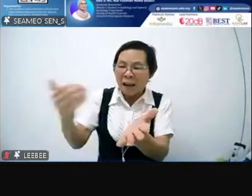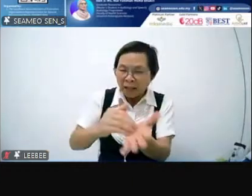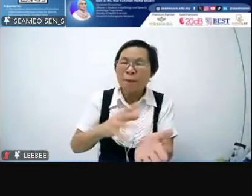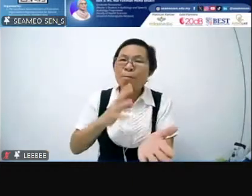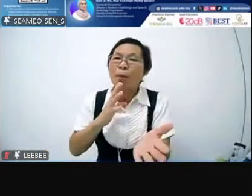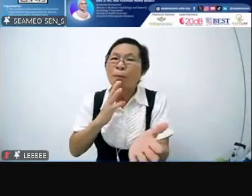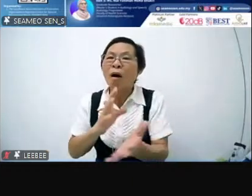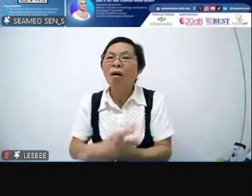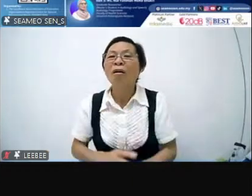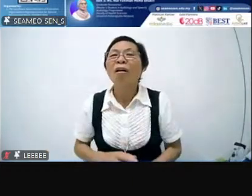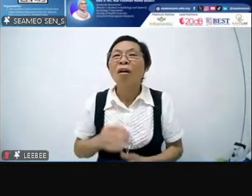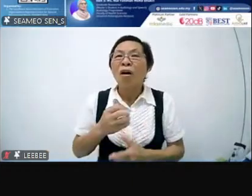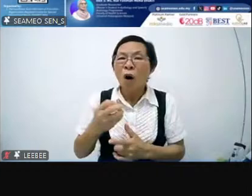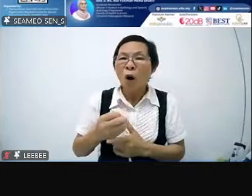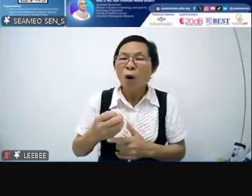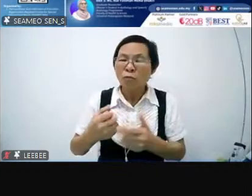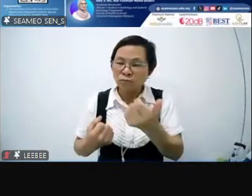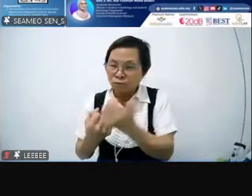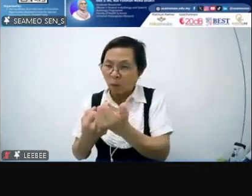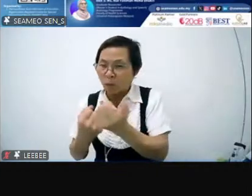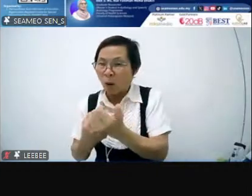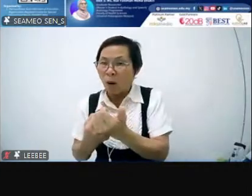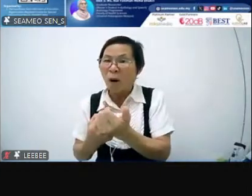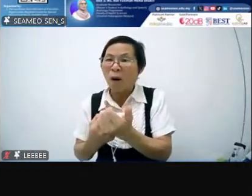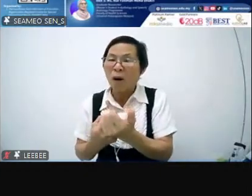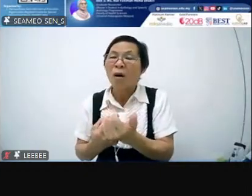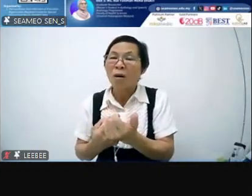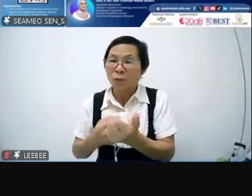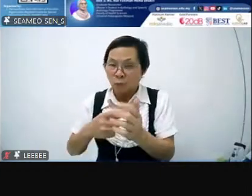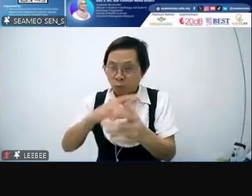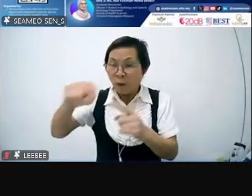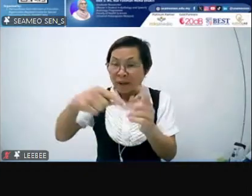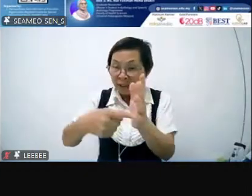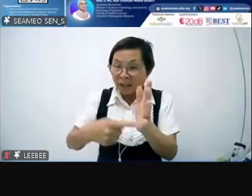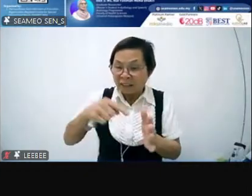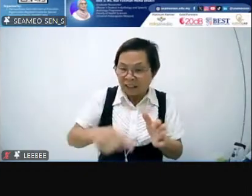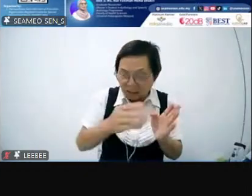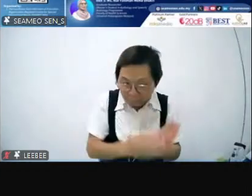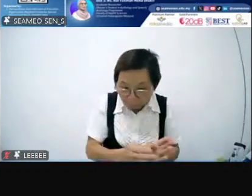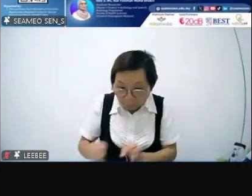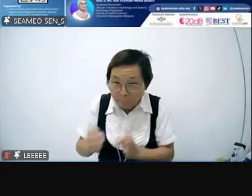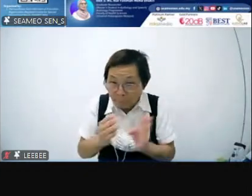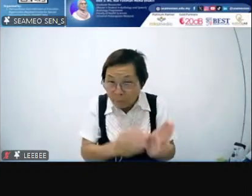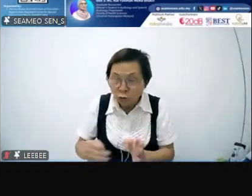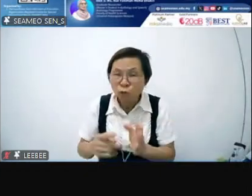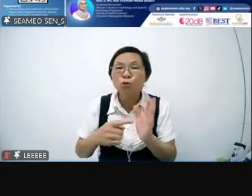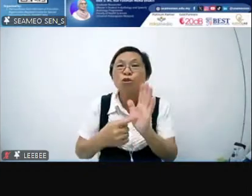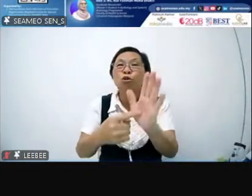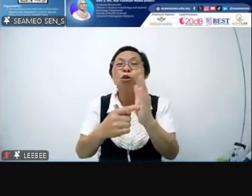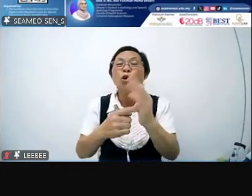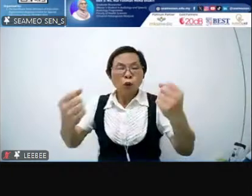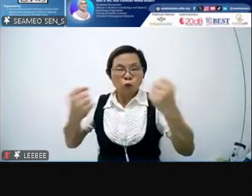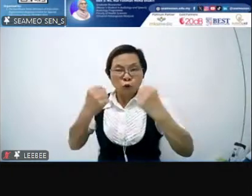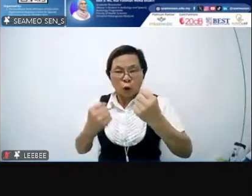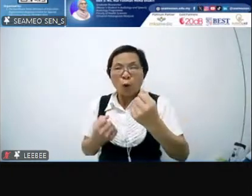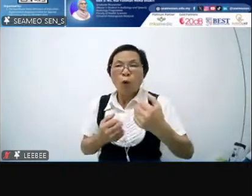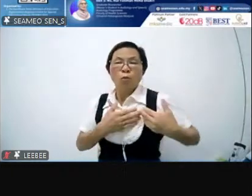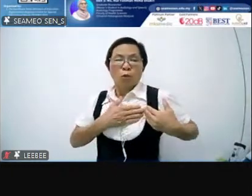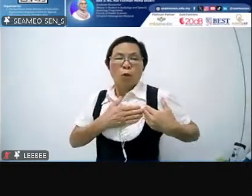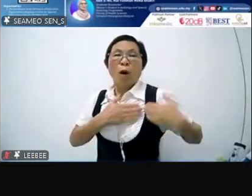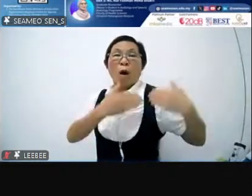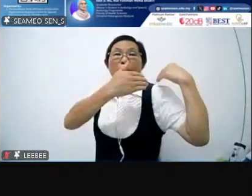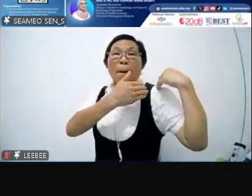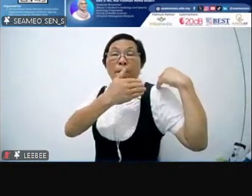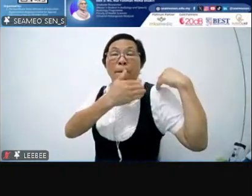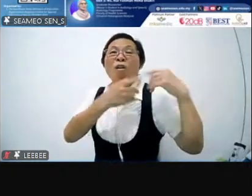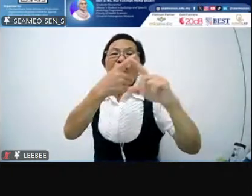offering interpretation support when needed. These strategies show strong commitment from teachers in